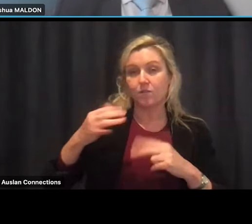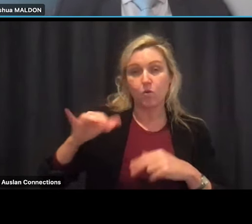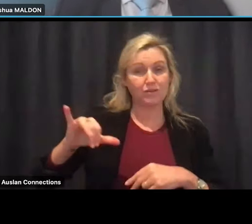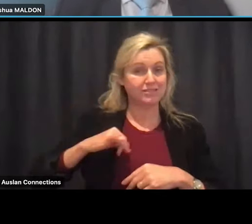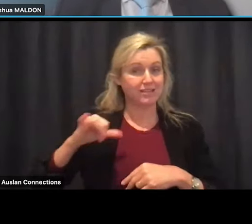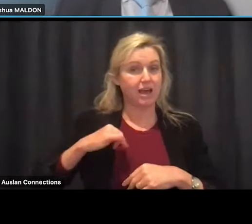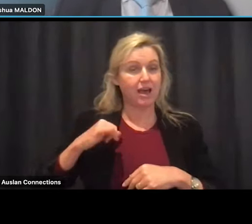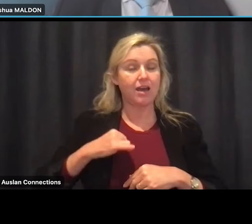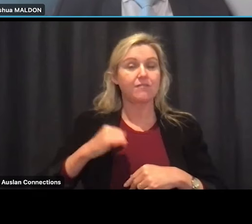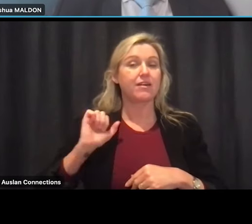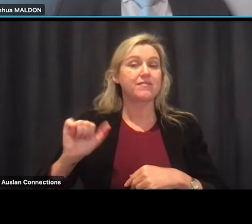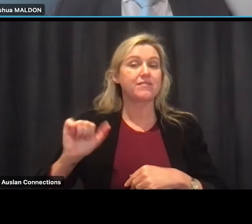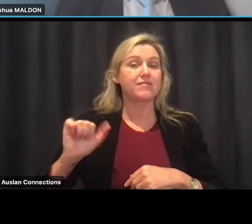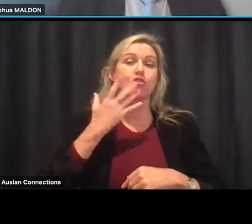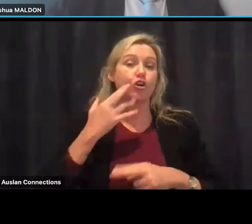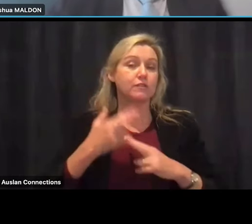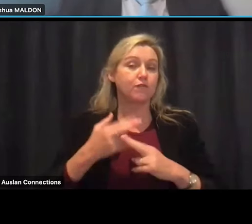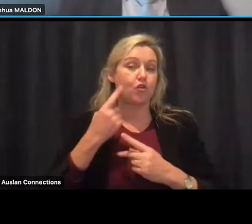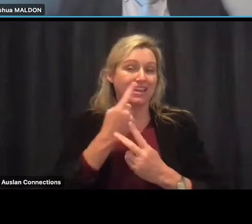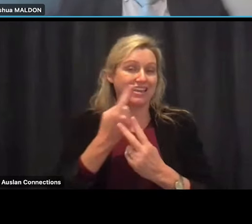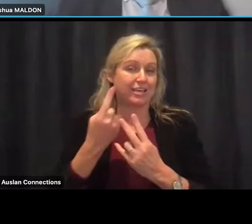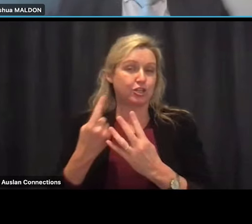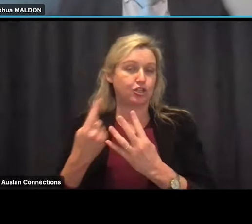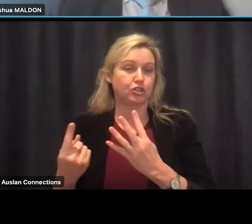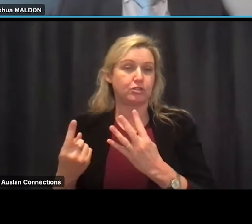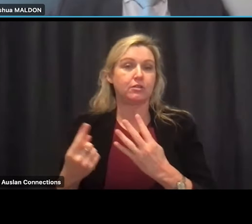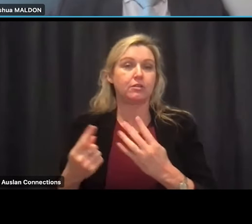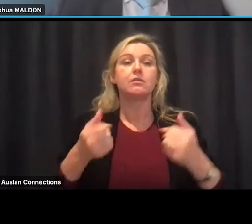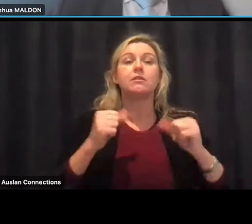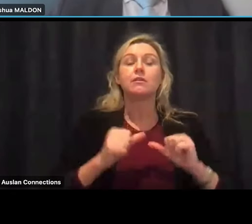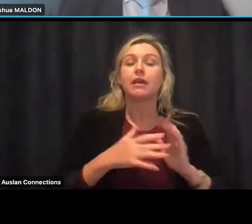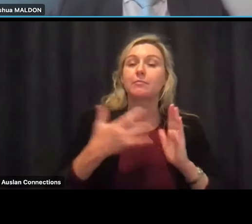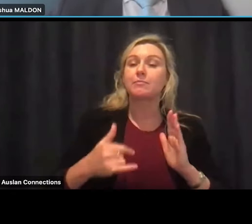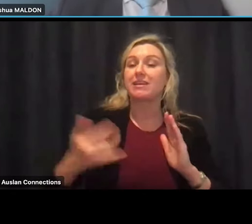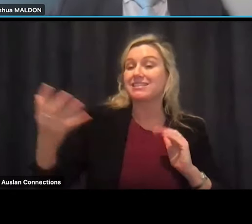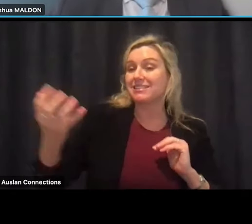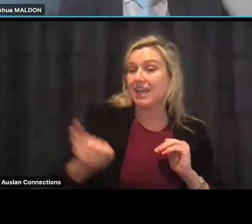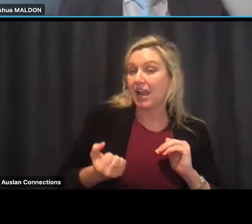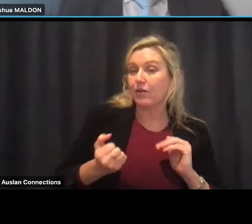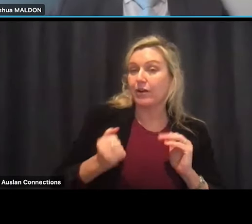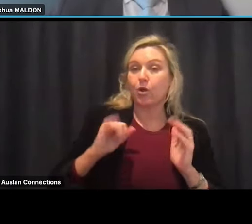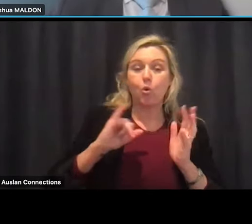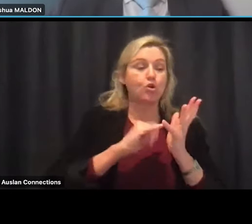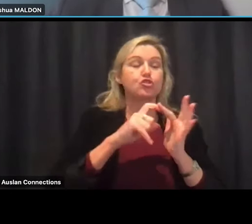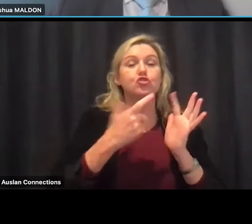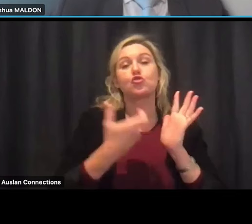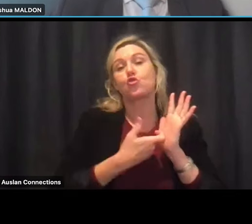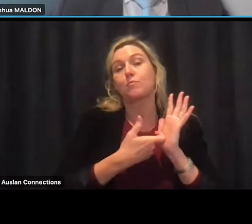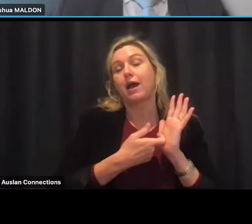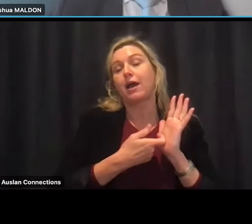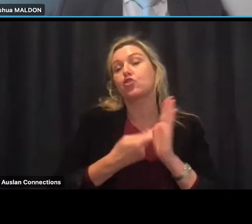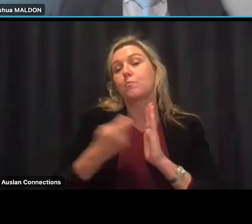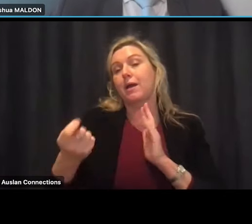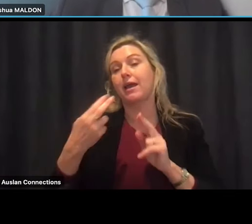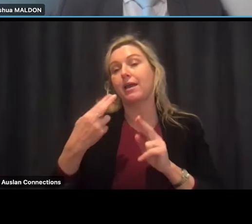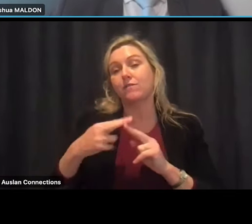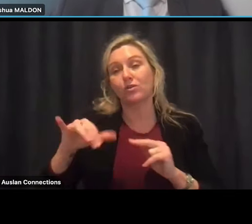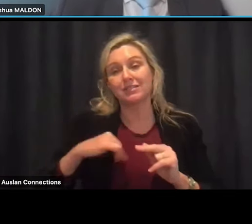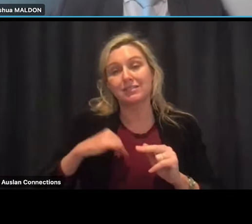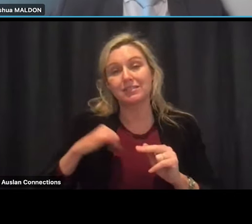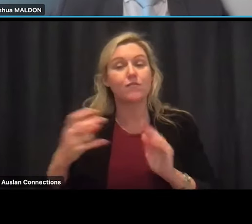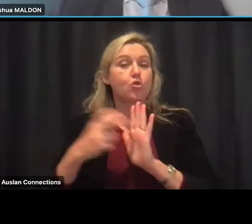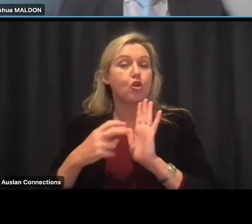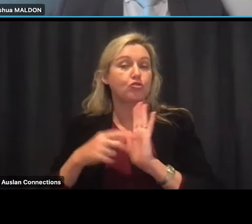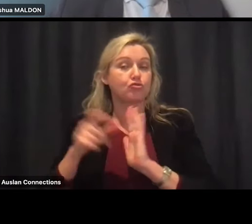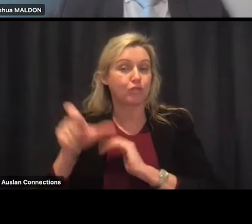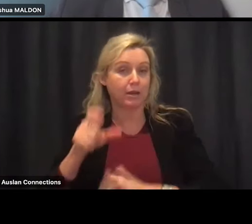for each. For expenses, you would include salaries and superannuation paid to employees and contract or invoice costs for